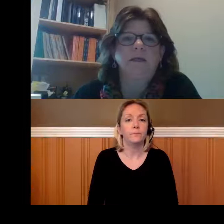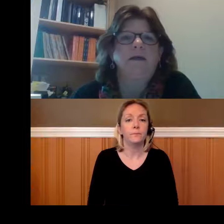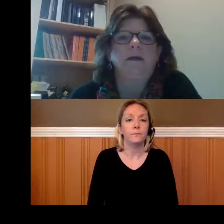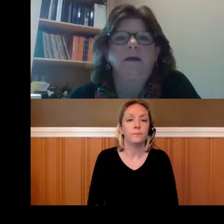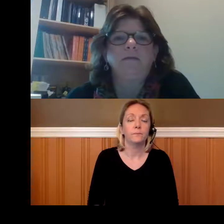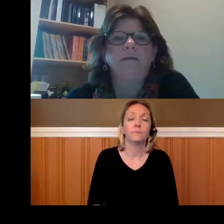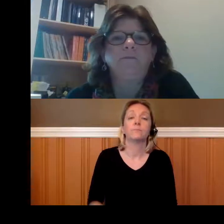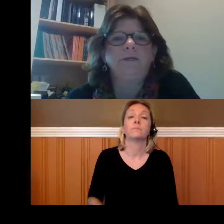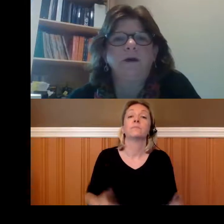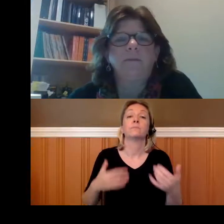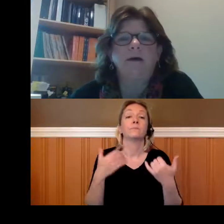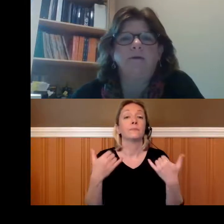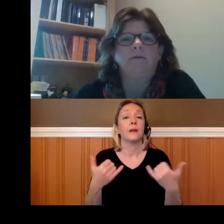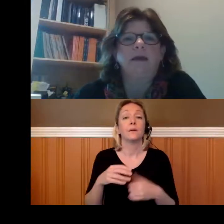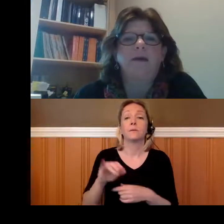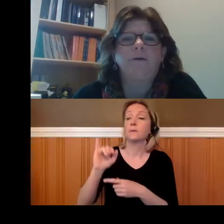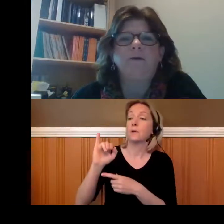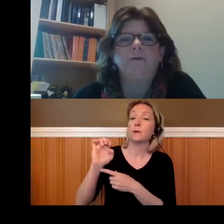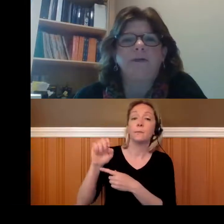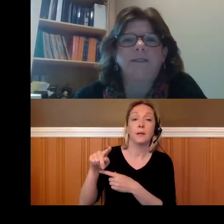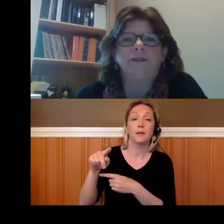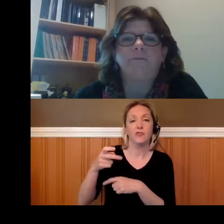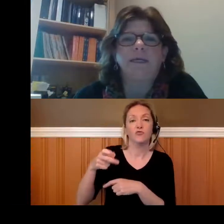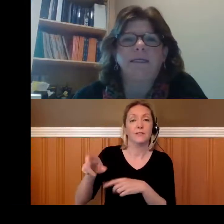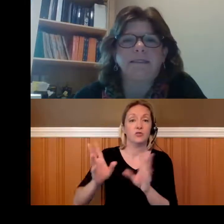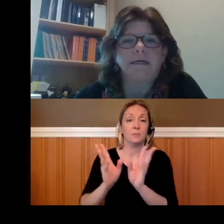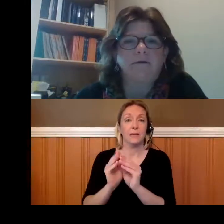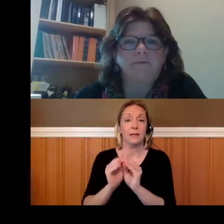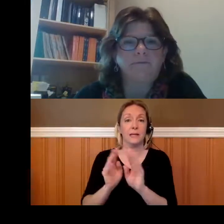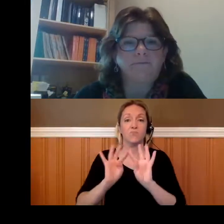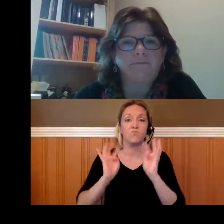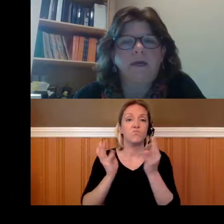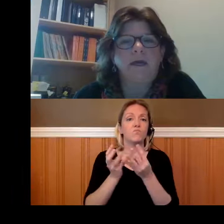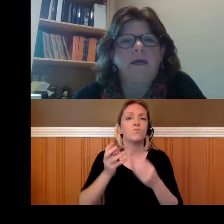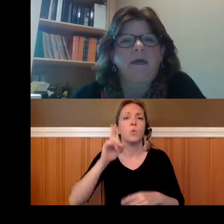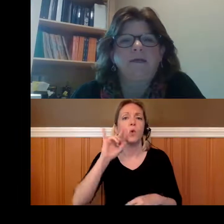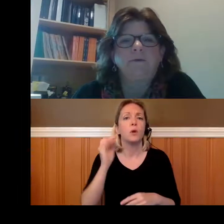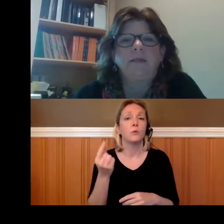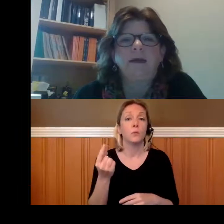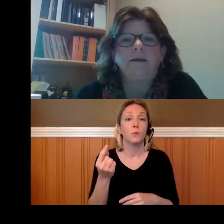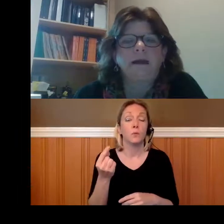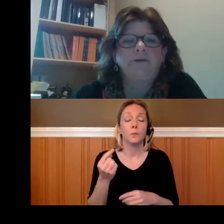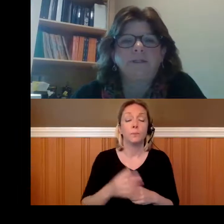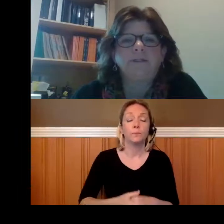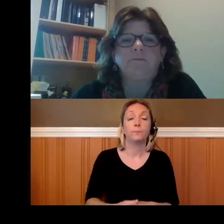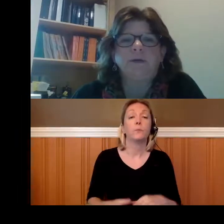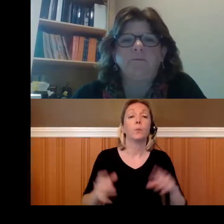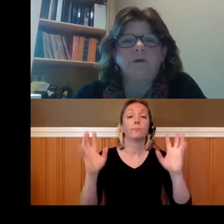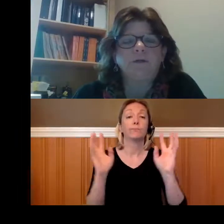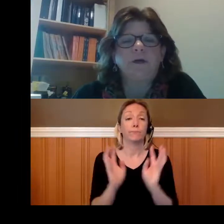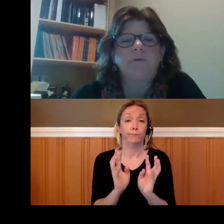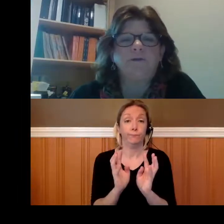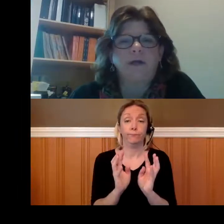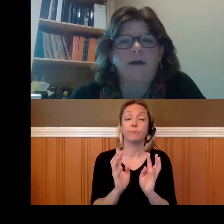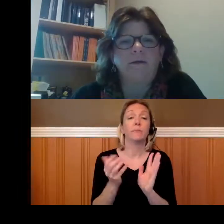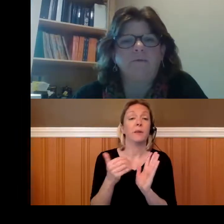So then we talk about the IEP or the transition meeting itself. So in that transition meeting, we're going to talk with your child,